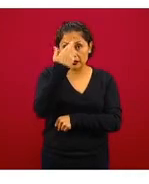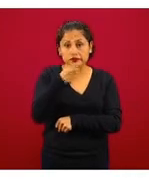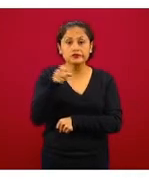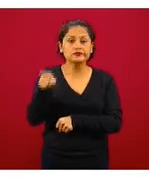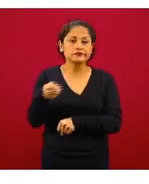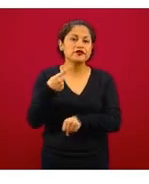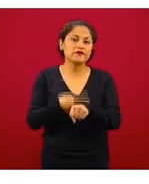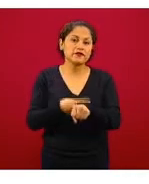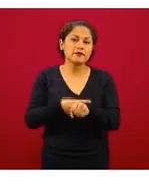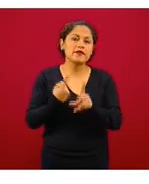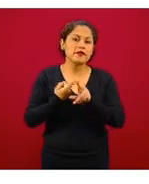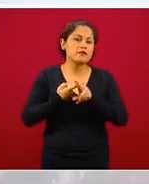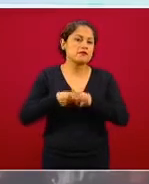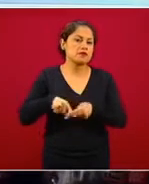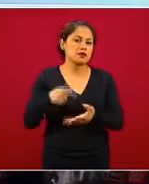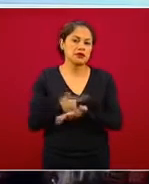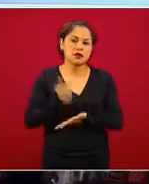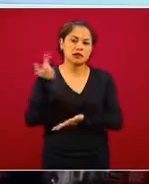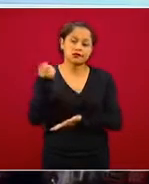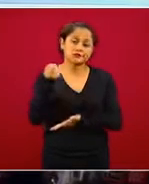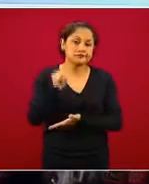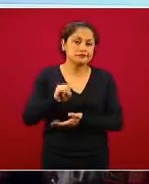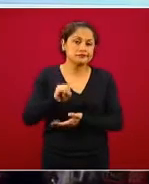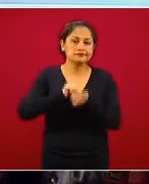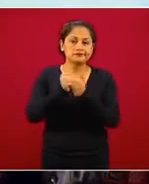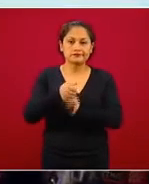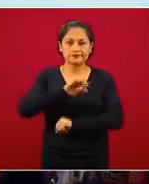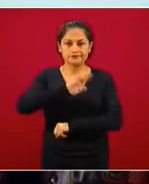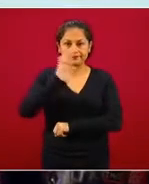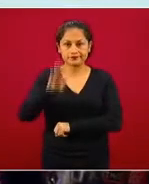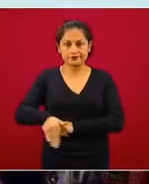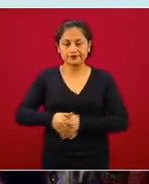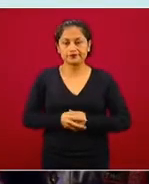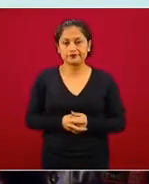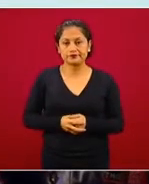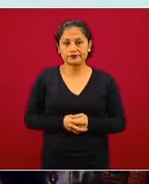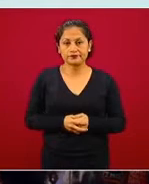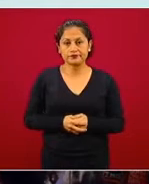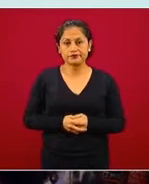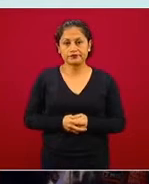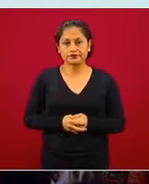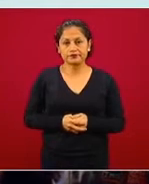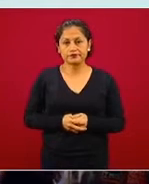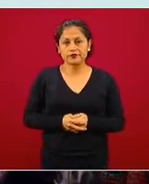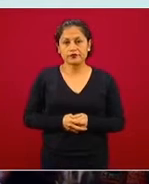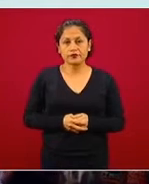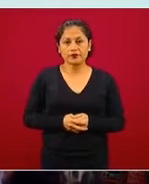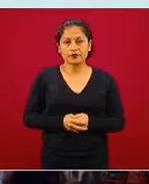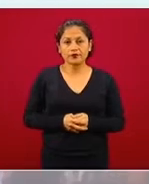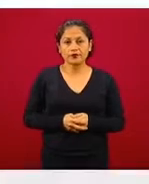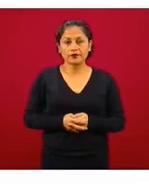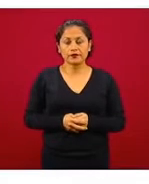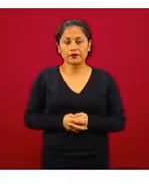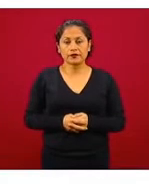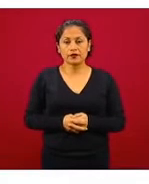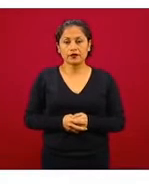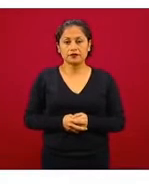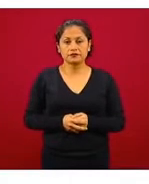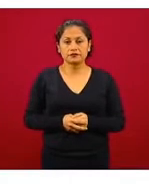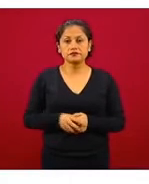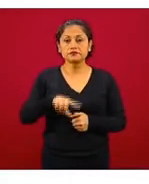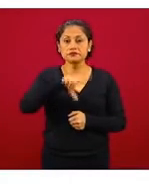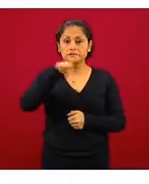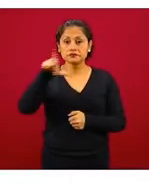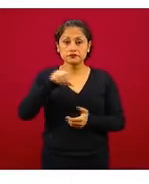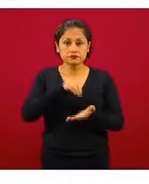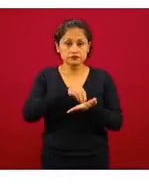in grave. Mexico City. La siguiente. And you can see Tabasco Cuando and all vemos the way a down. estas These are the personas 111 representadas en